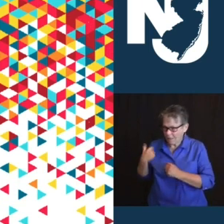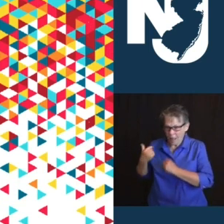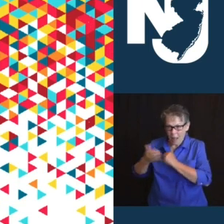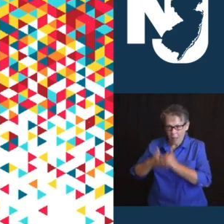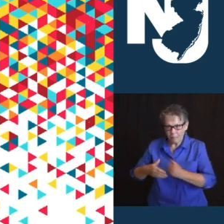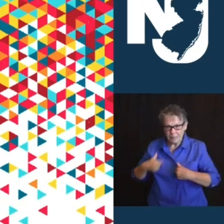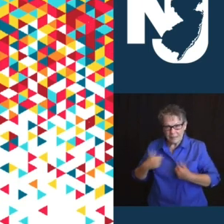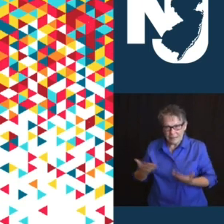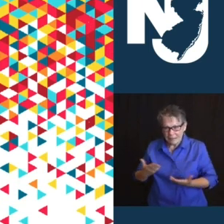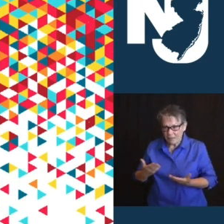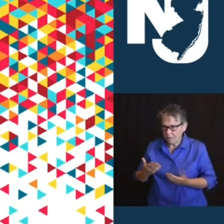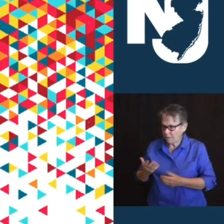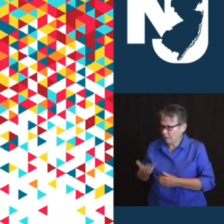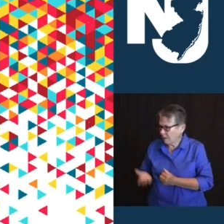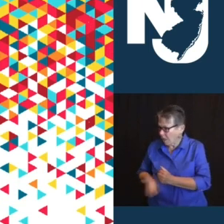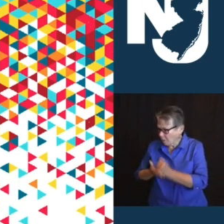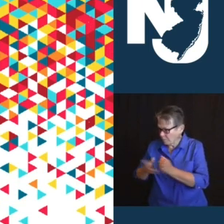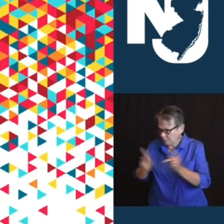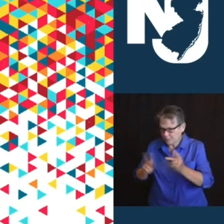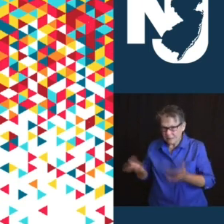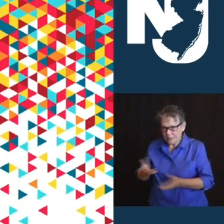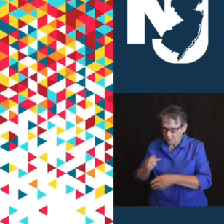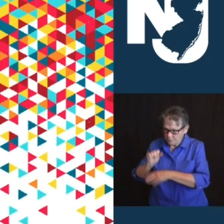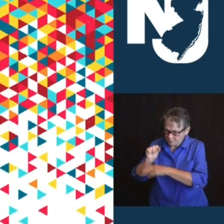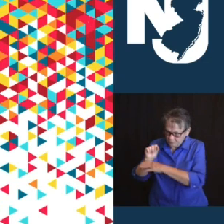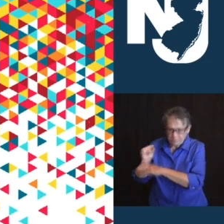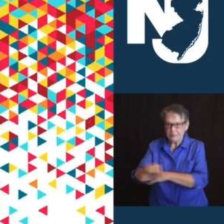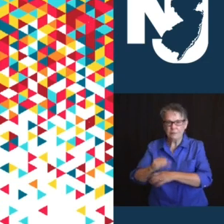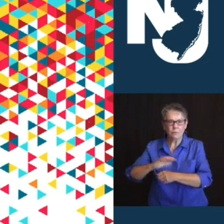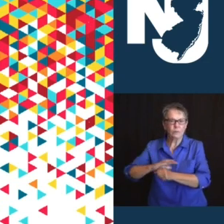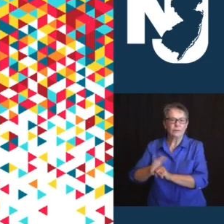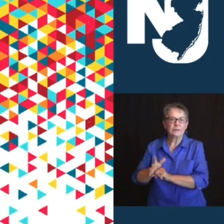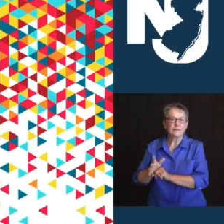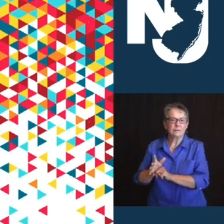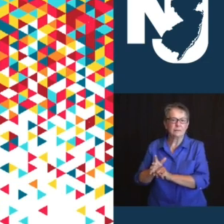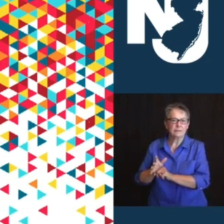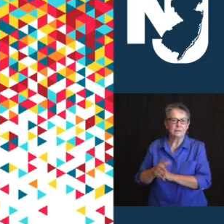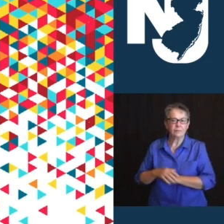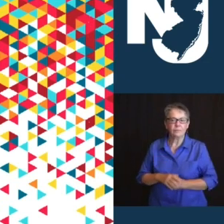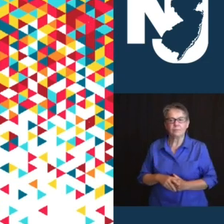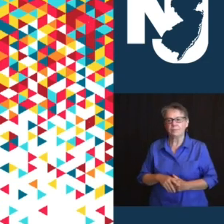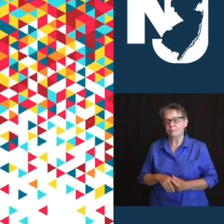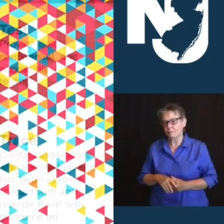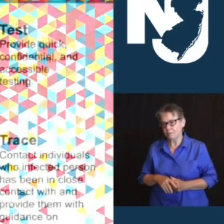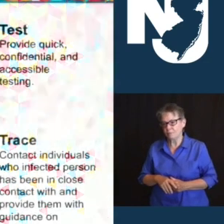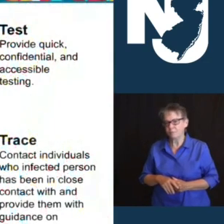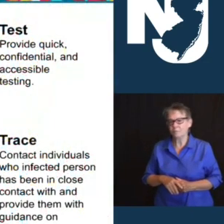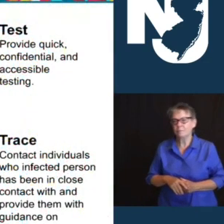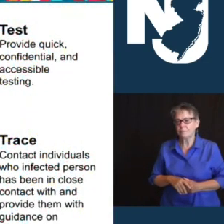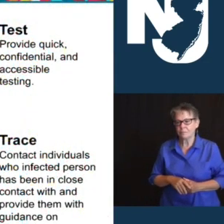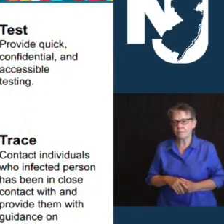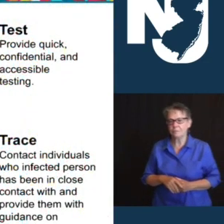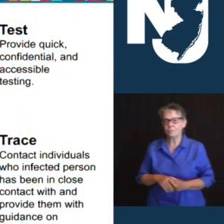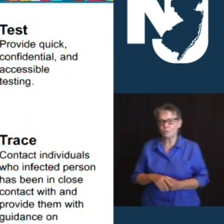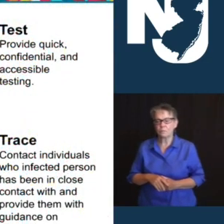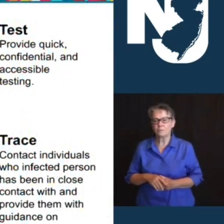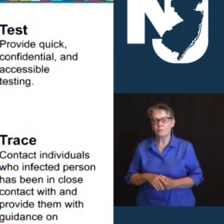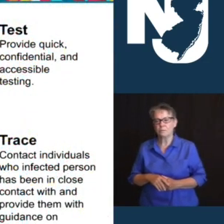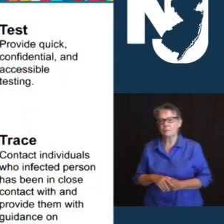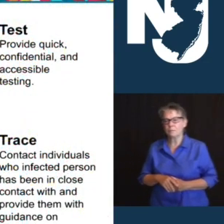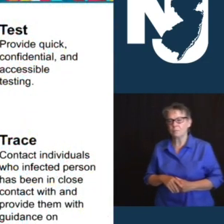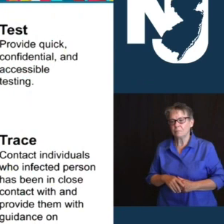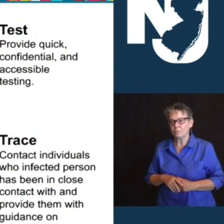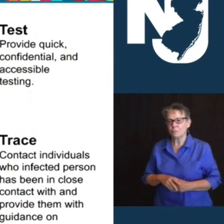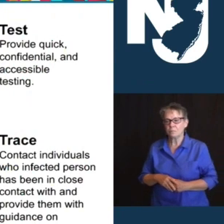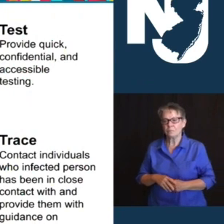to speak to you about the New Jersey Community Contact Tracing Corps. Since the onset of the epidemic,